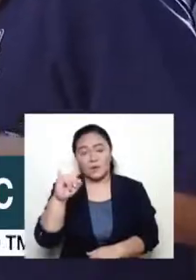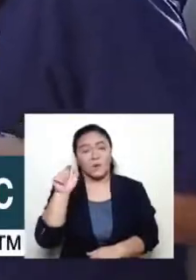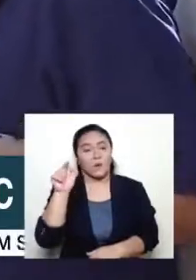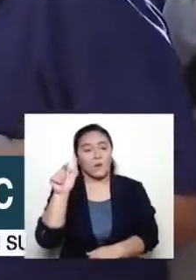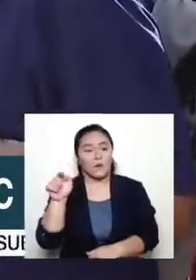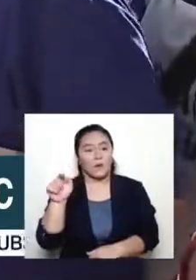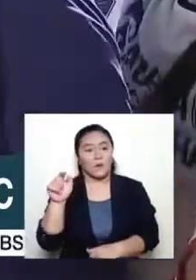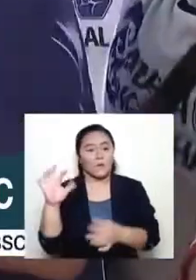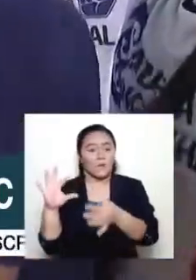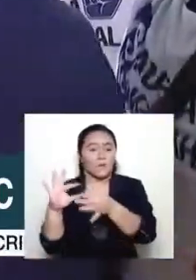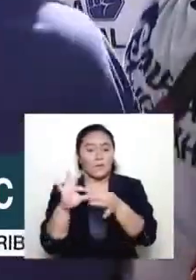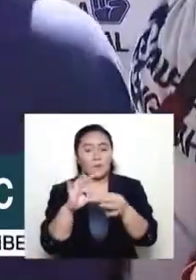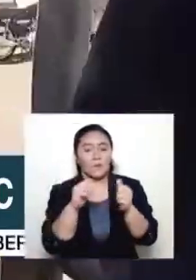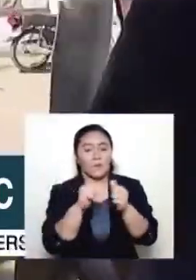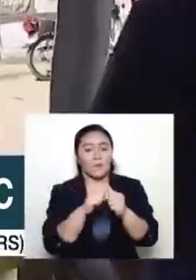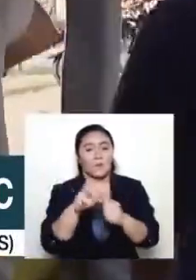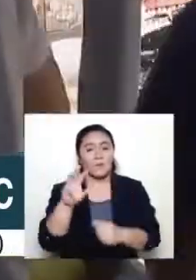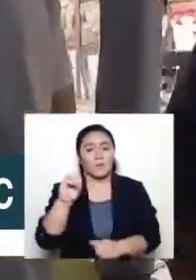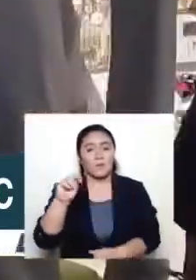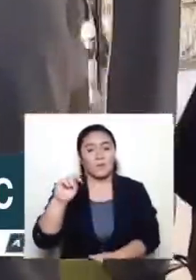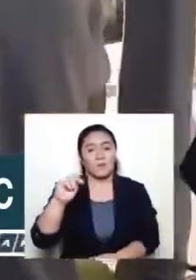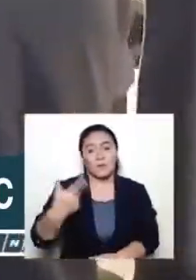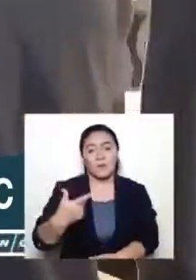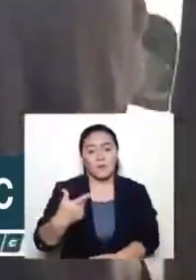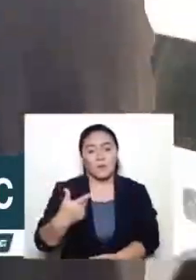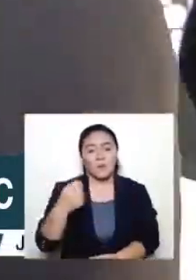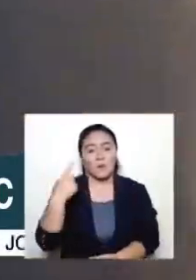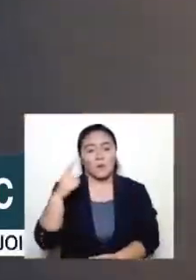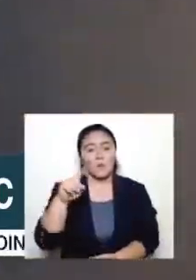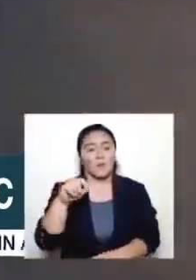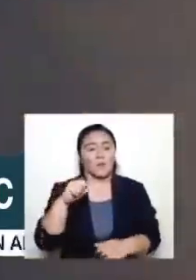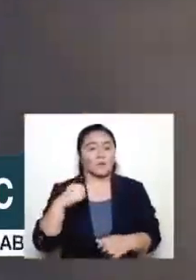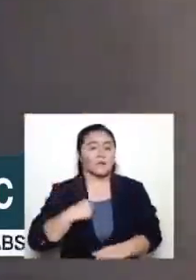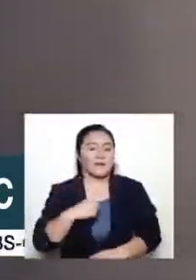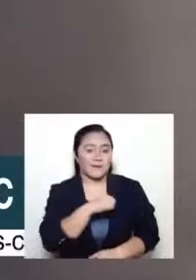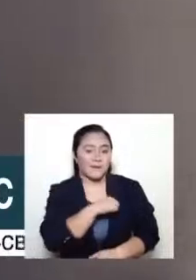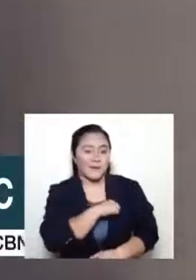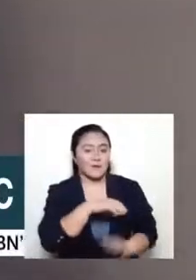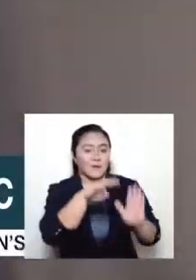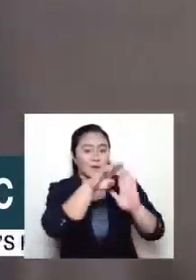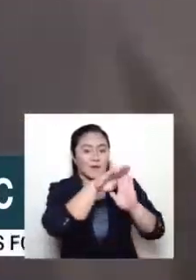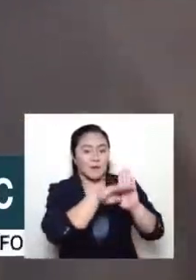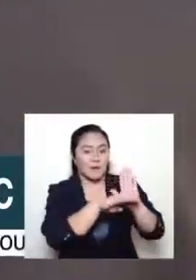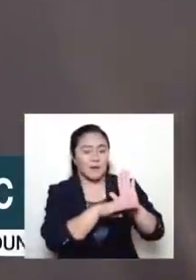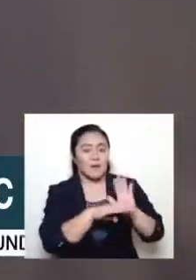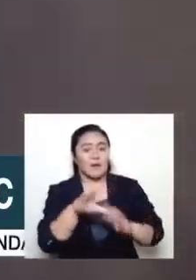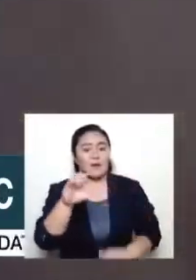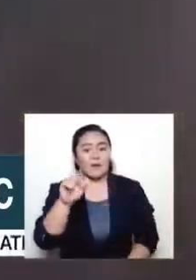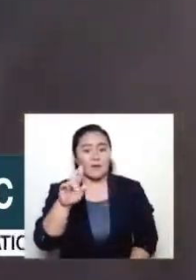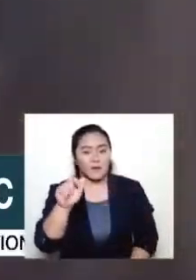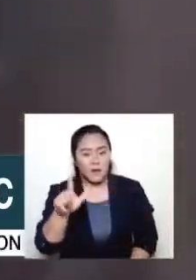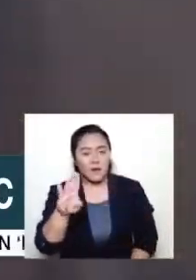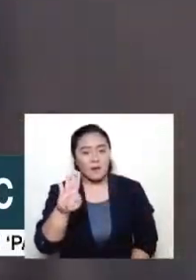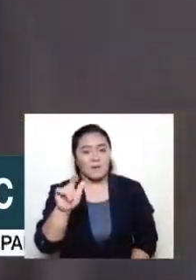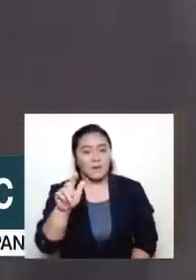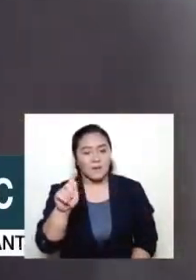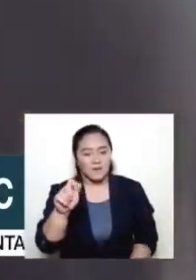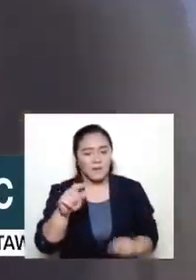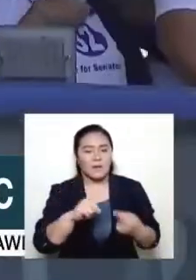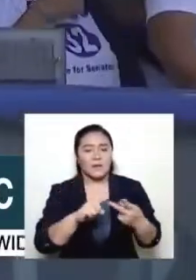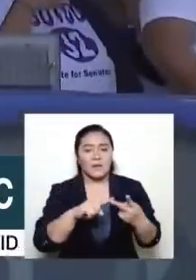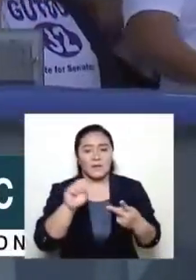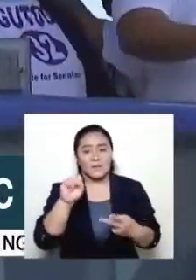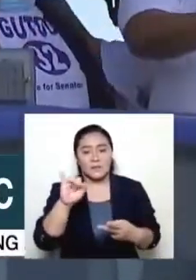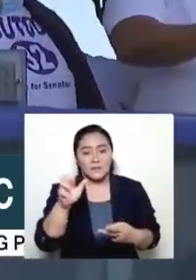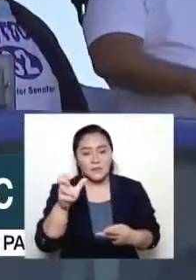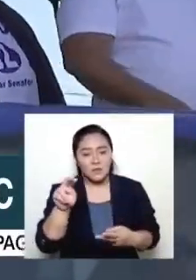mate Dr. Willie Ong, and senatorial candidates Jopet Tison, Carl Balita, and Samira Gutok are all present. The party is